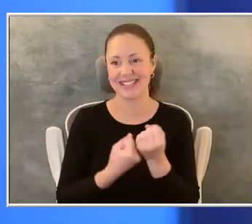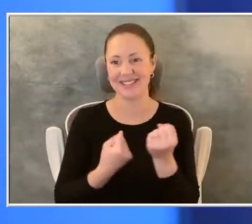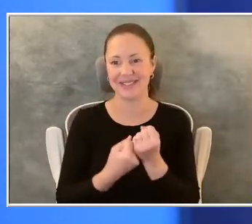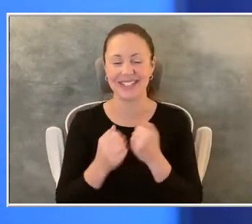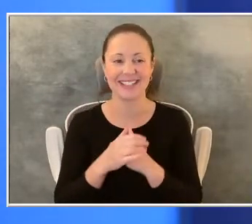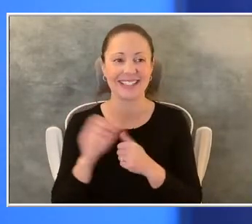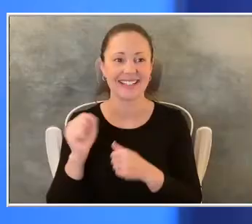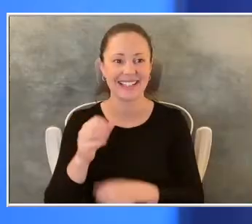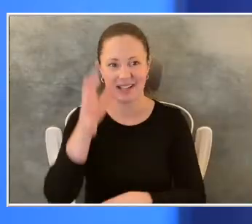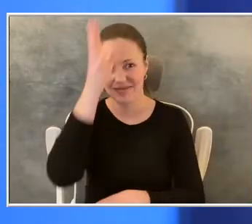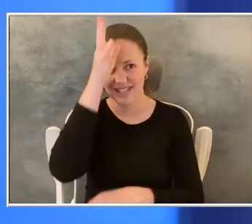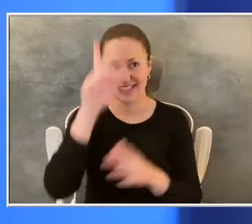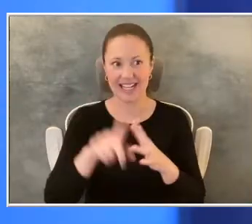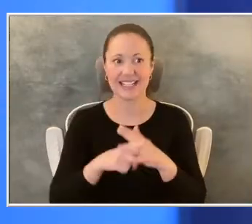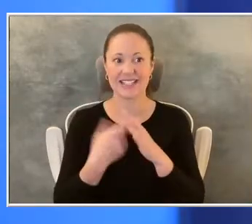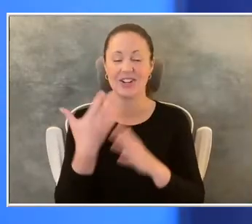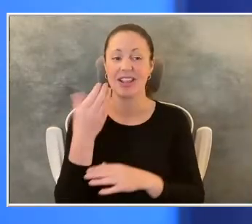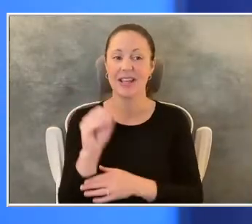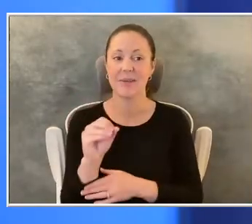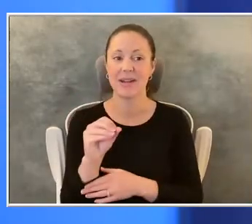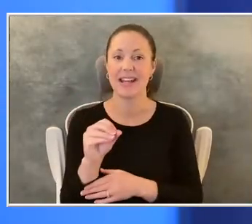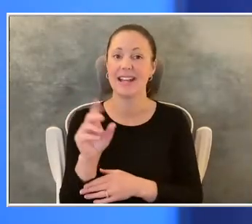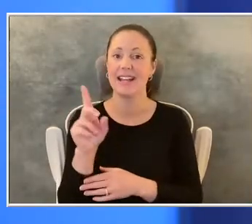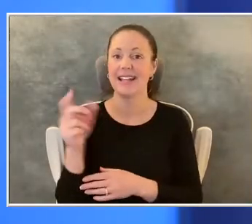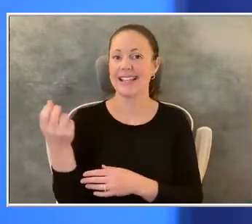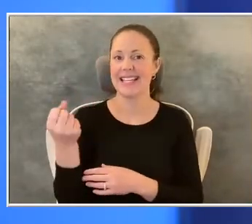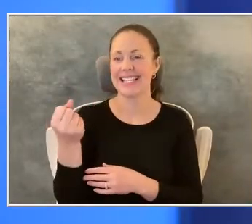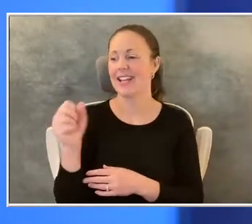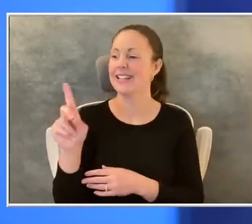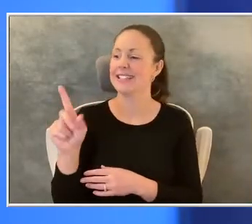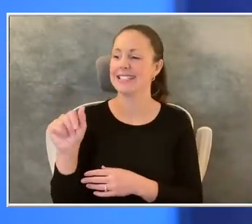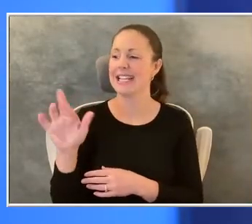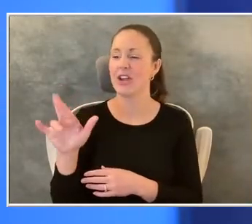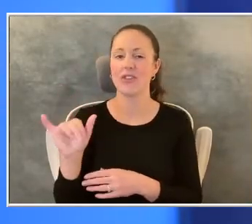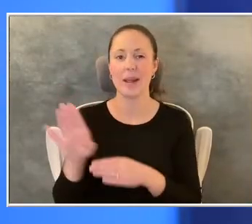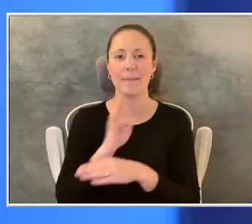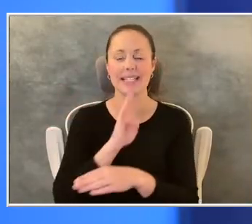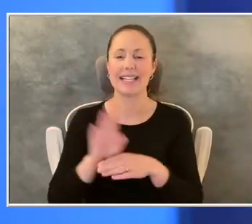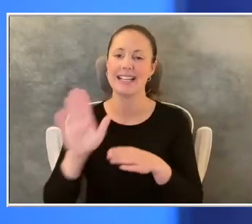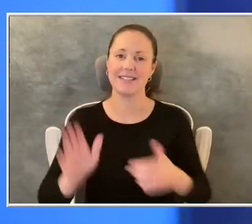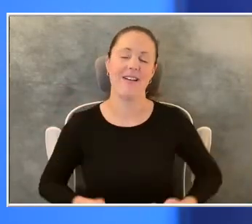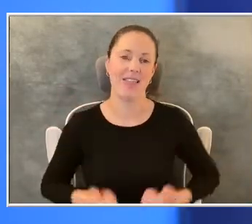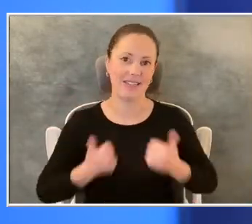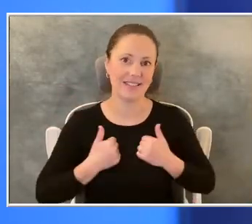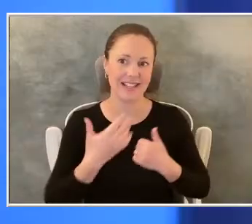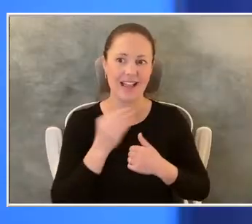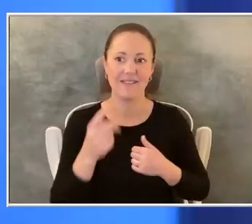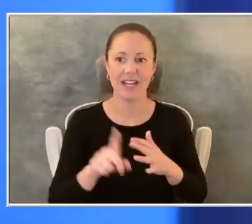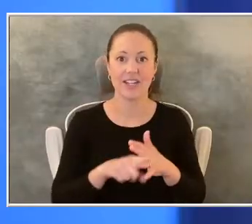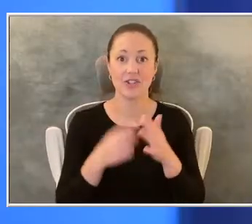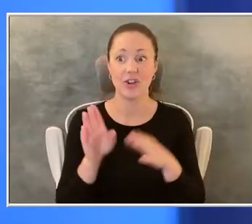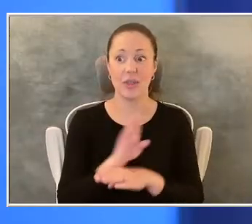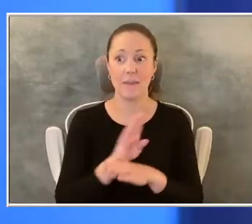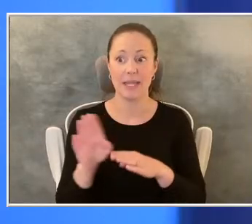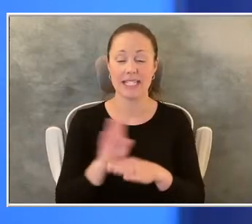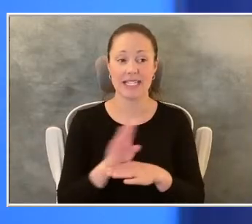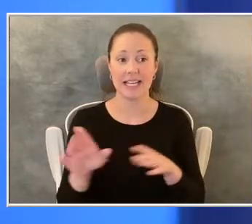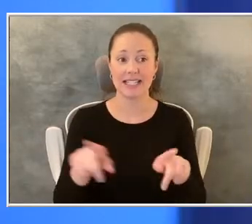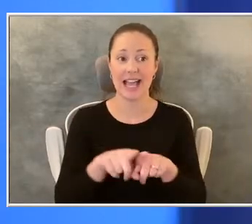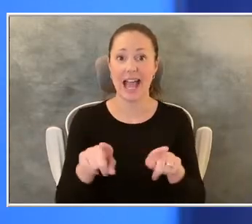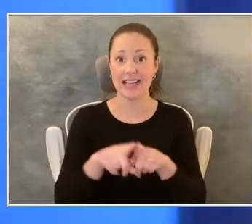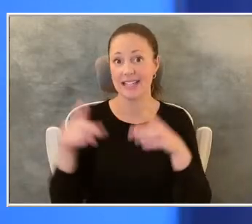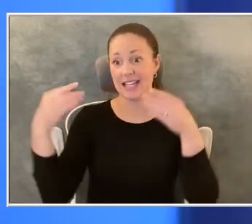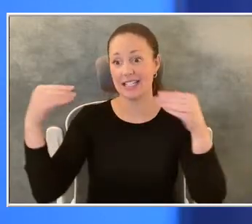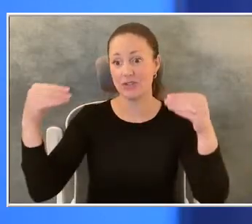started the company. He was in the dairy business all his life. And he started the business actually as a distributor